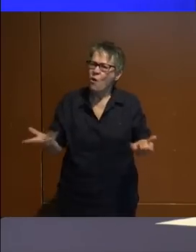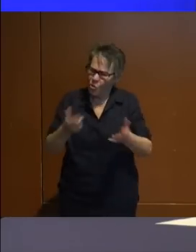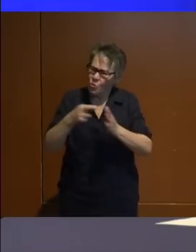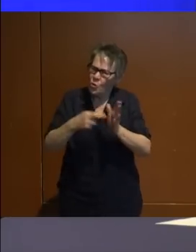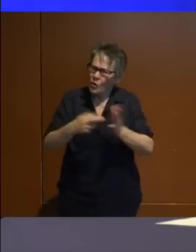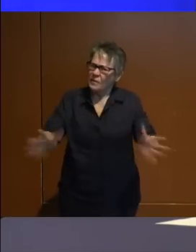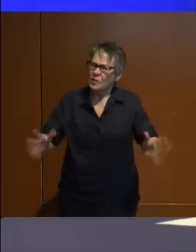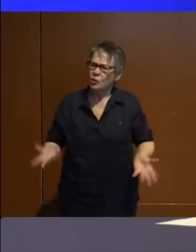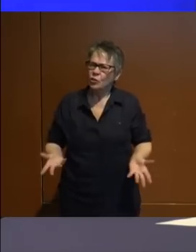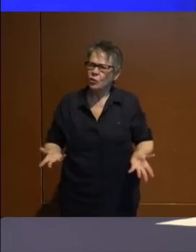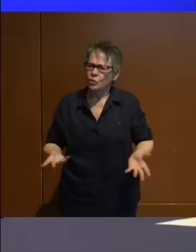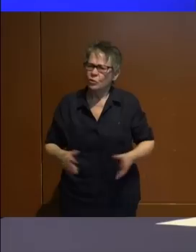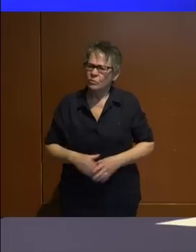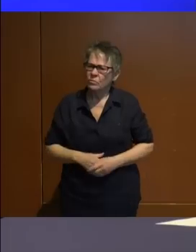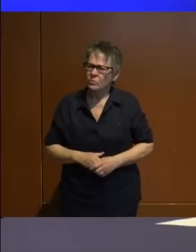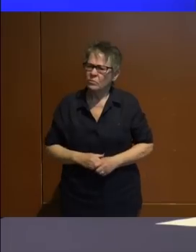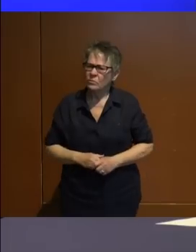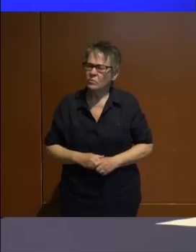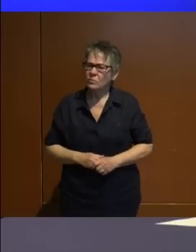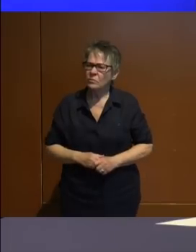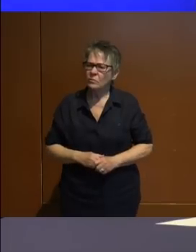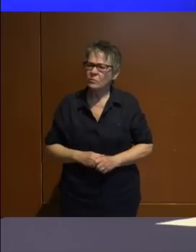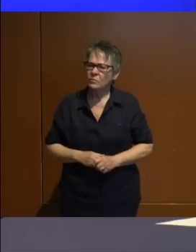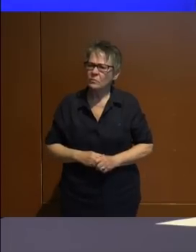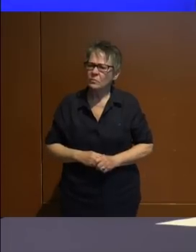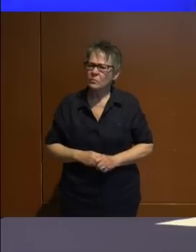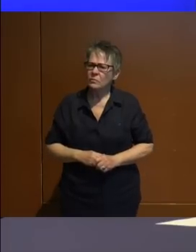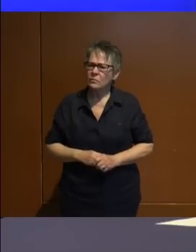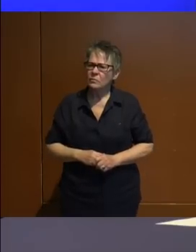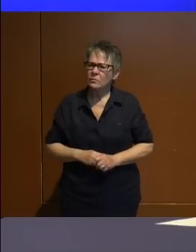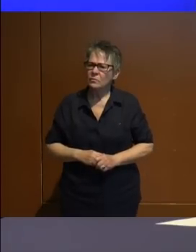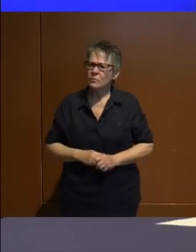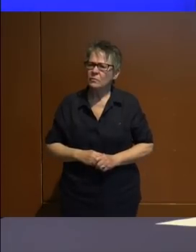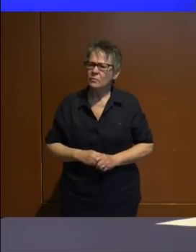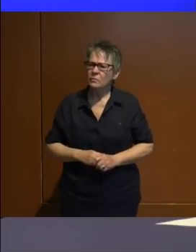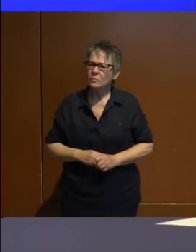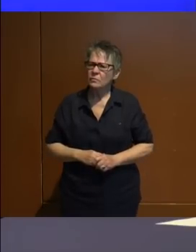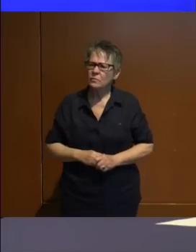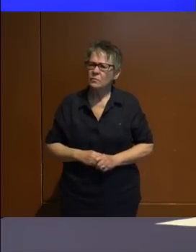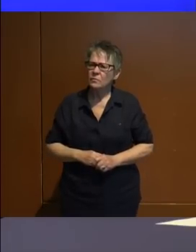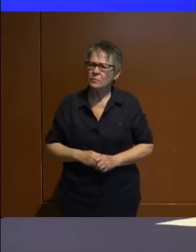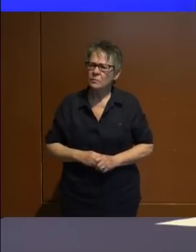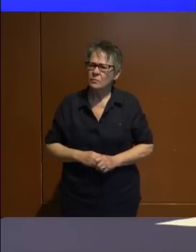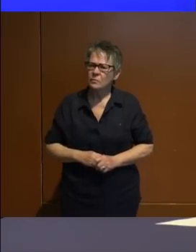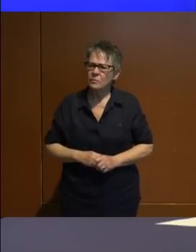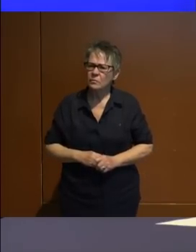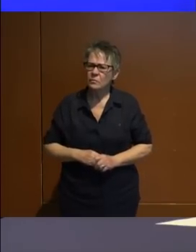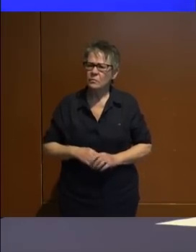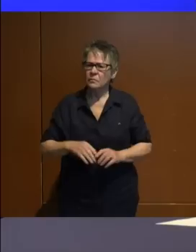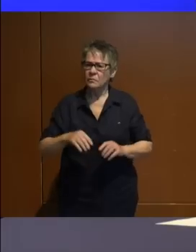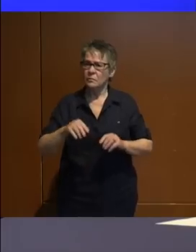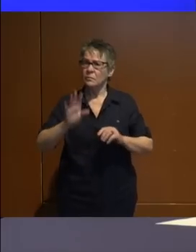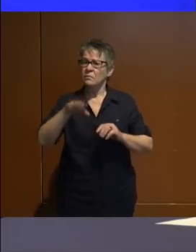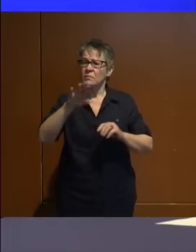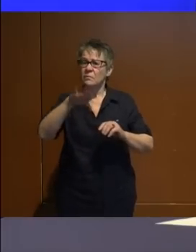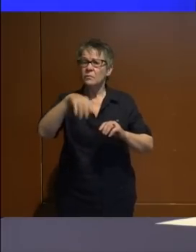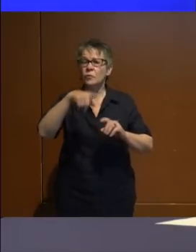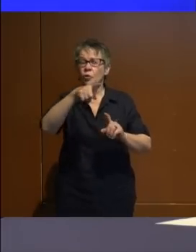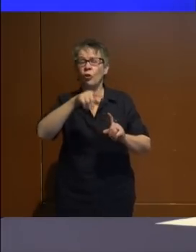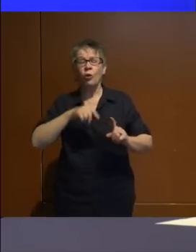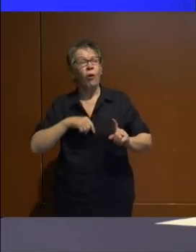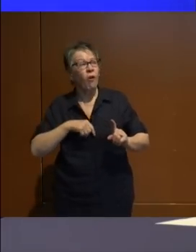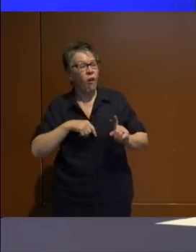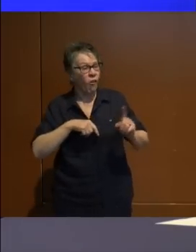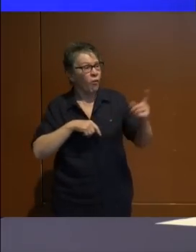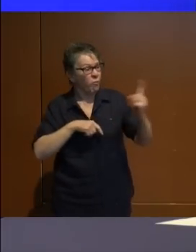you're doing it in a more benign way than if you cough on somebody and say you've got coronavirus. But in both cases, you're wrong, and you're out of